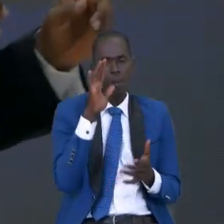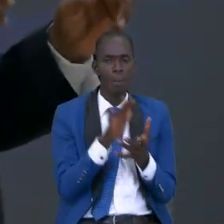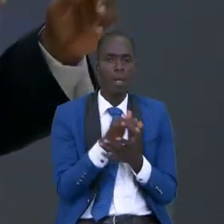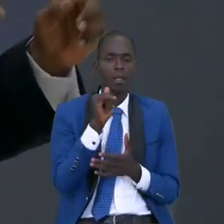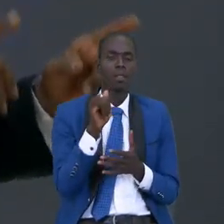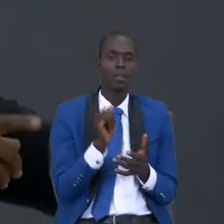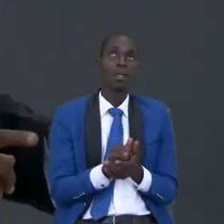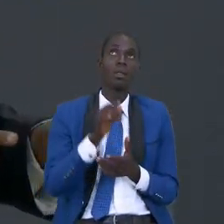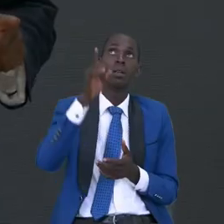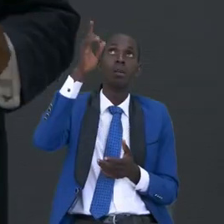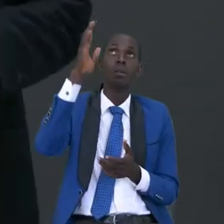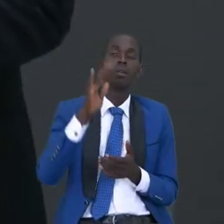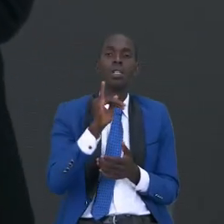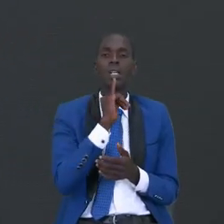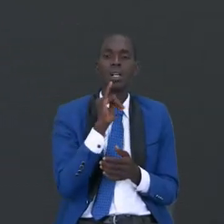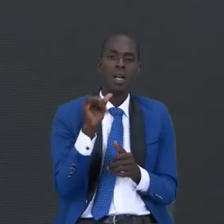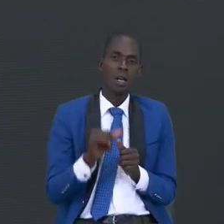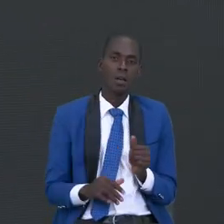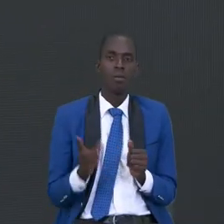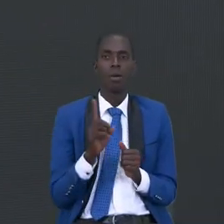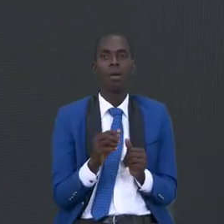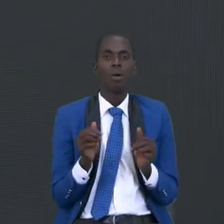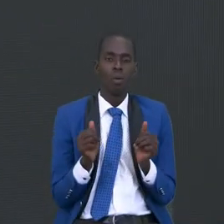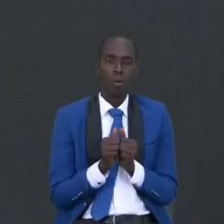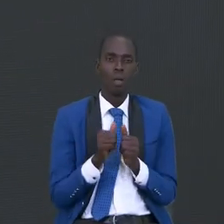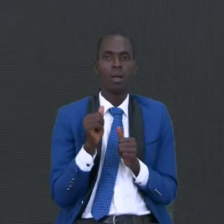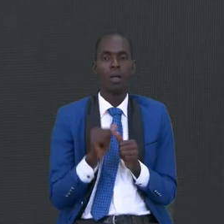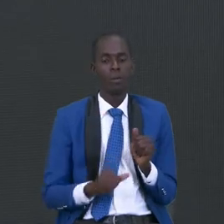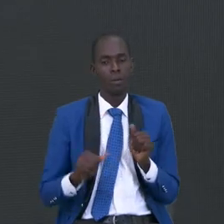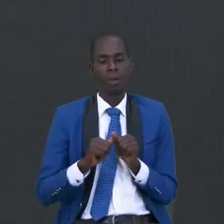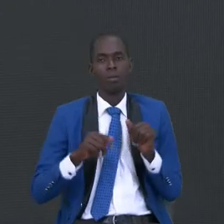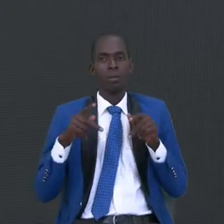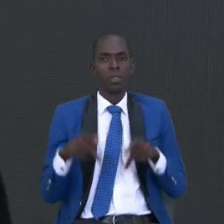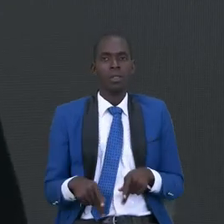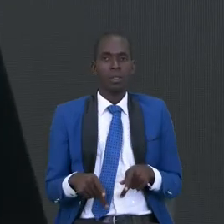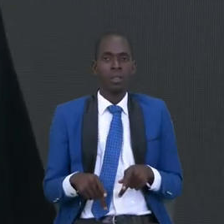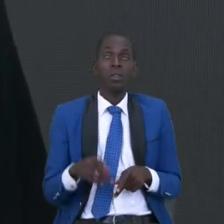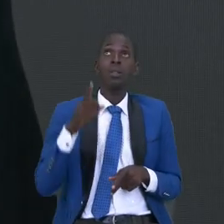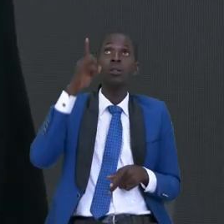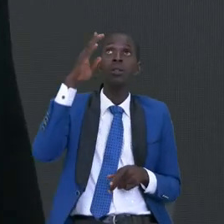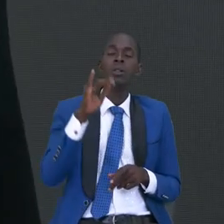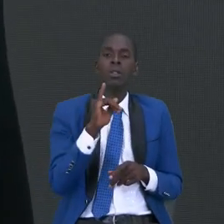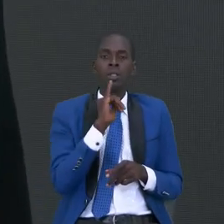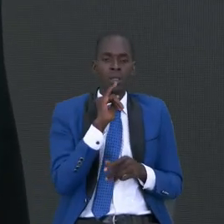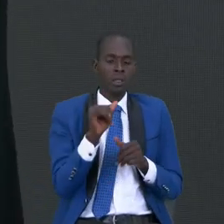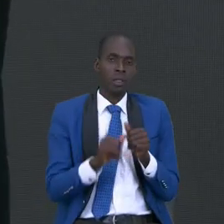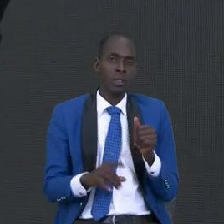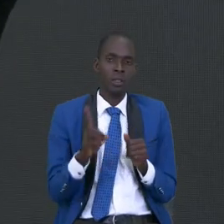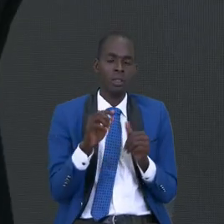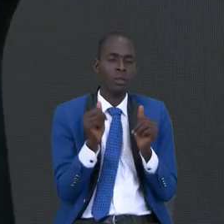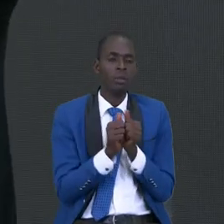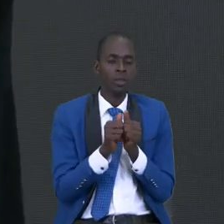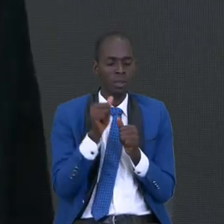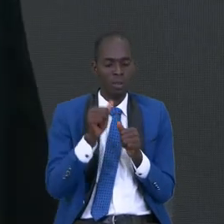God is everywhere with every person. God is everywhere